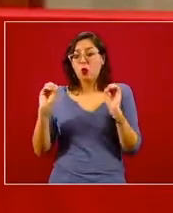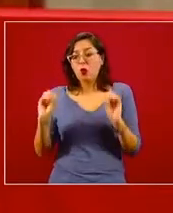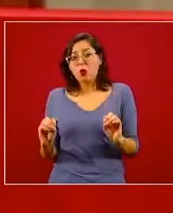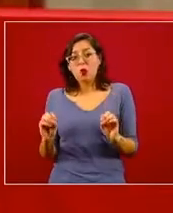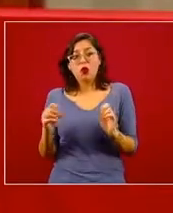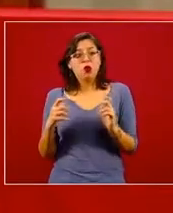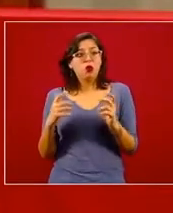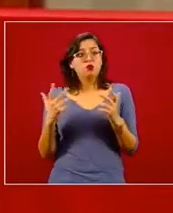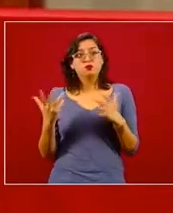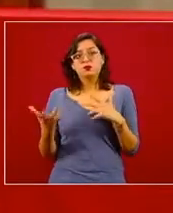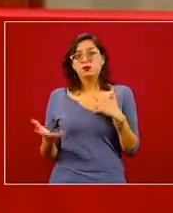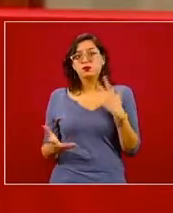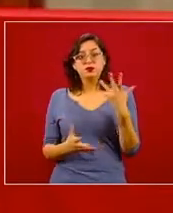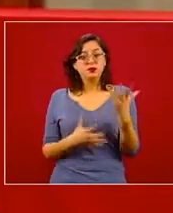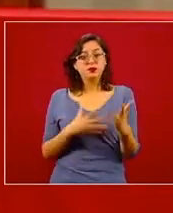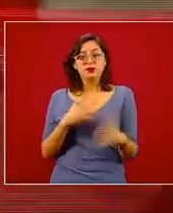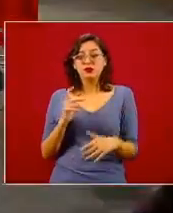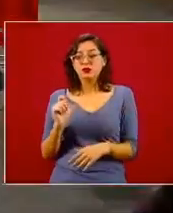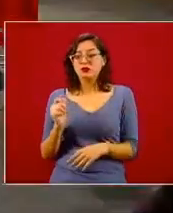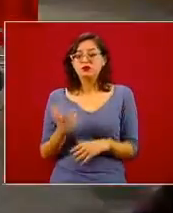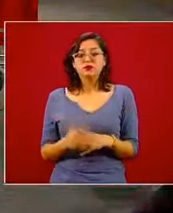or correct?